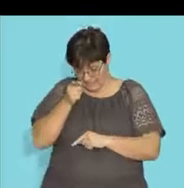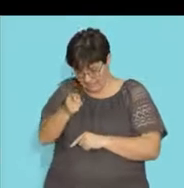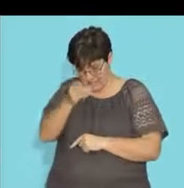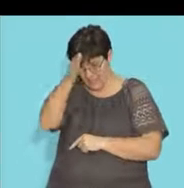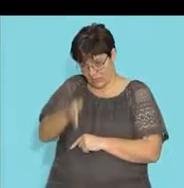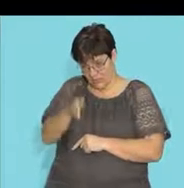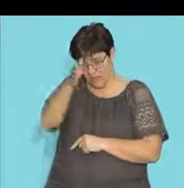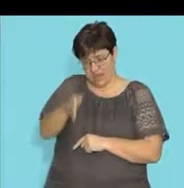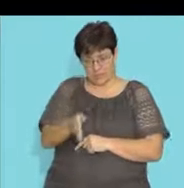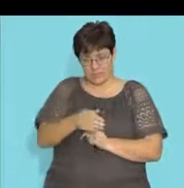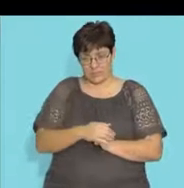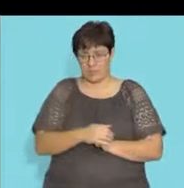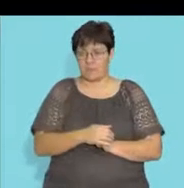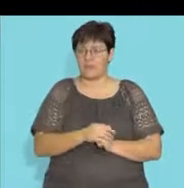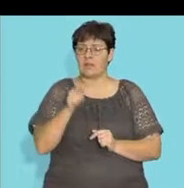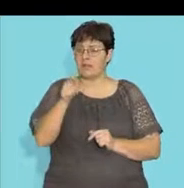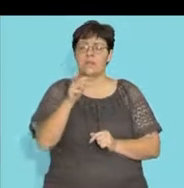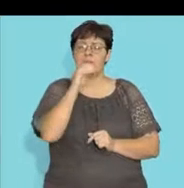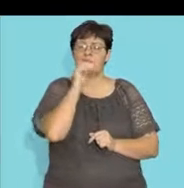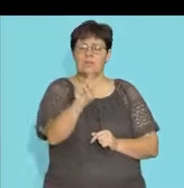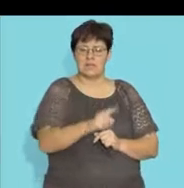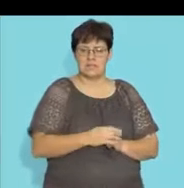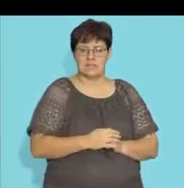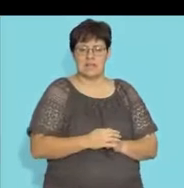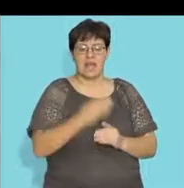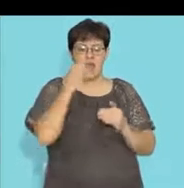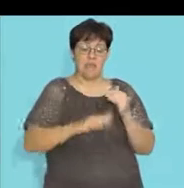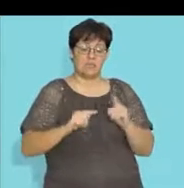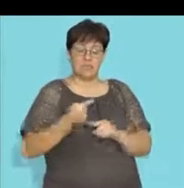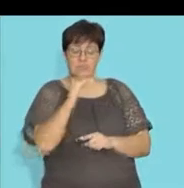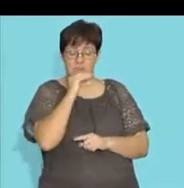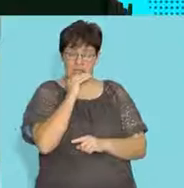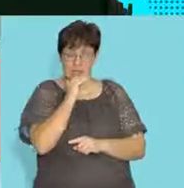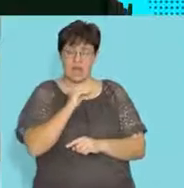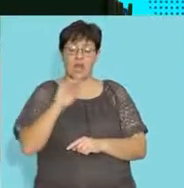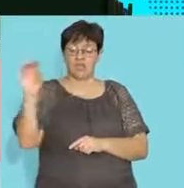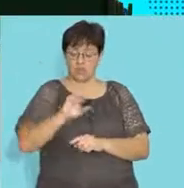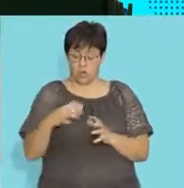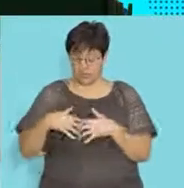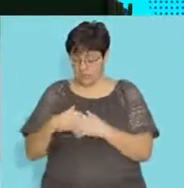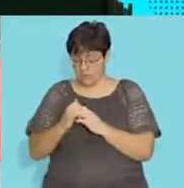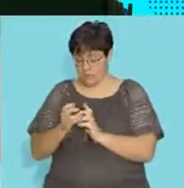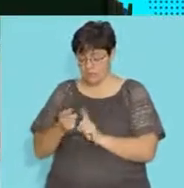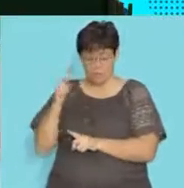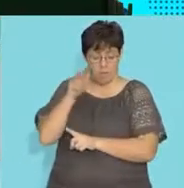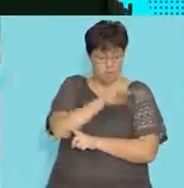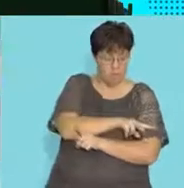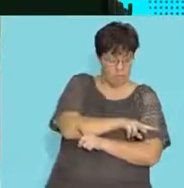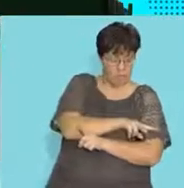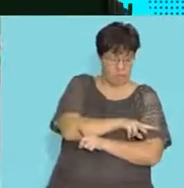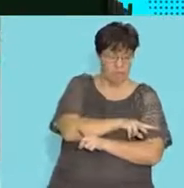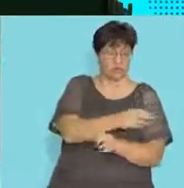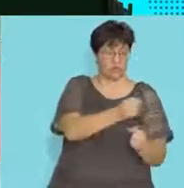less there. And what does that endpoint mean? That endpoint means that the salt that's resulting from a